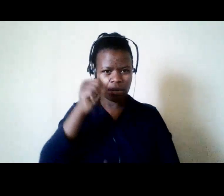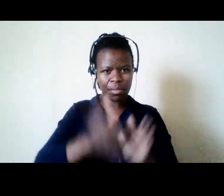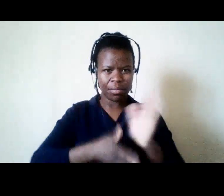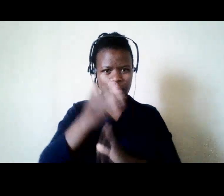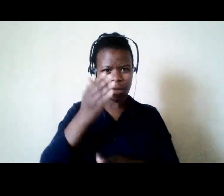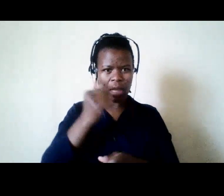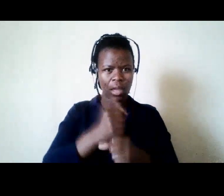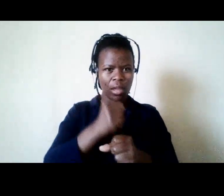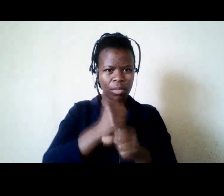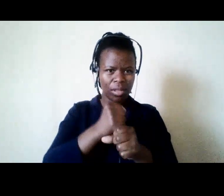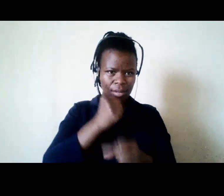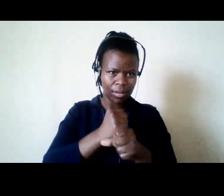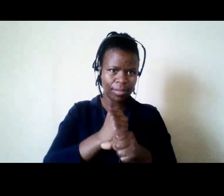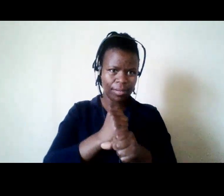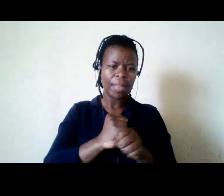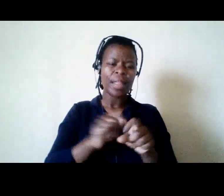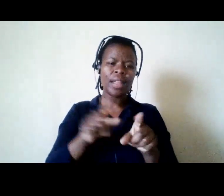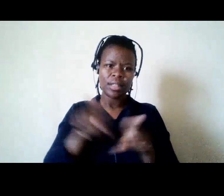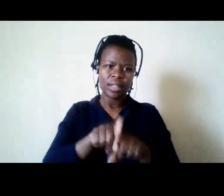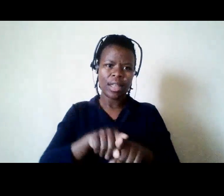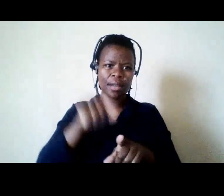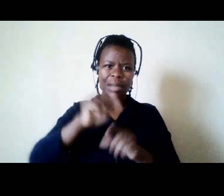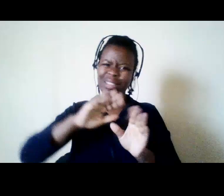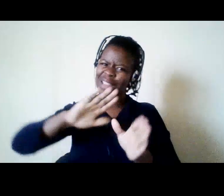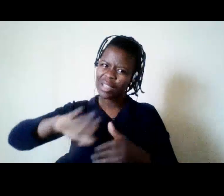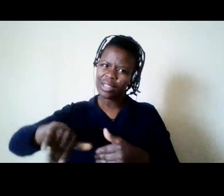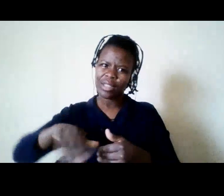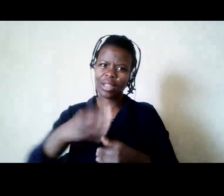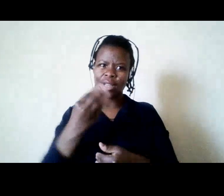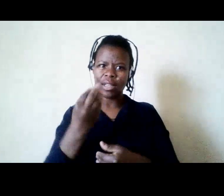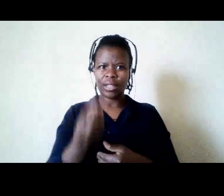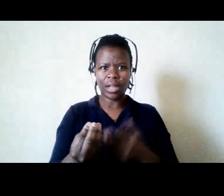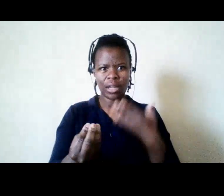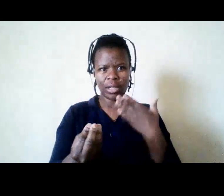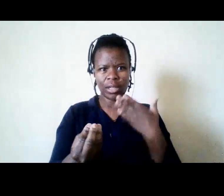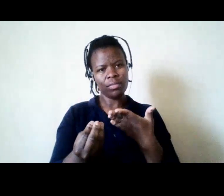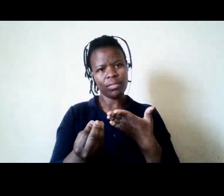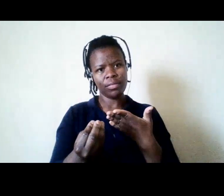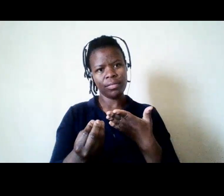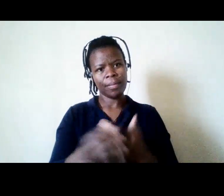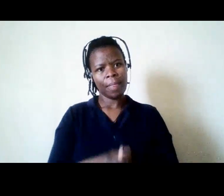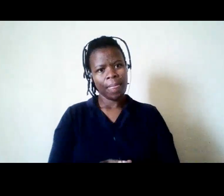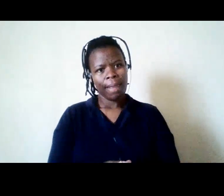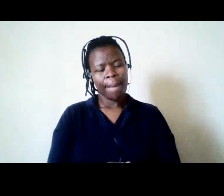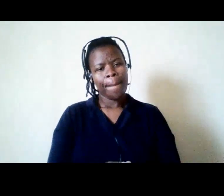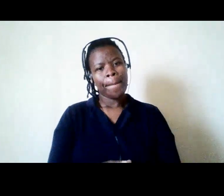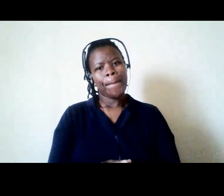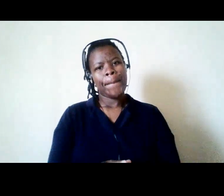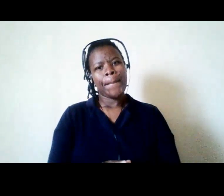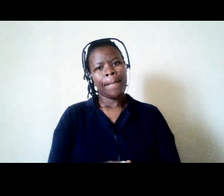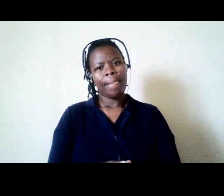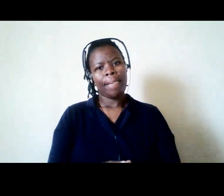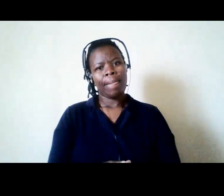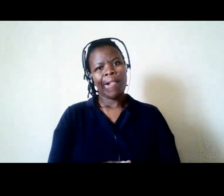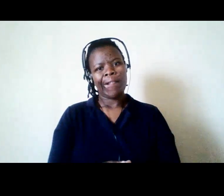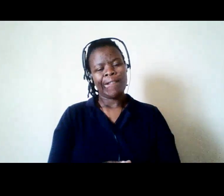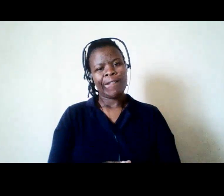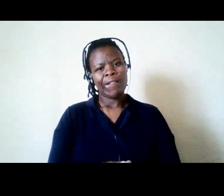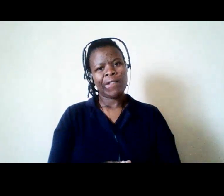and has to leave the child behind with nobody, locks the child in the